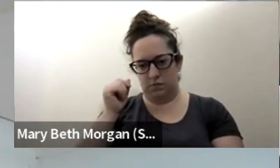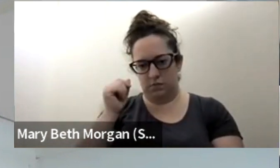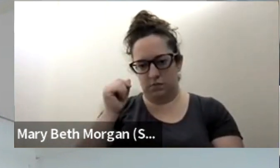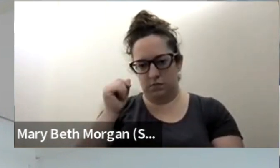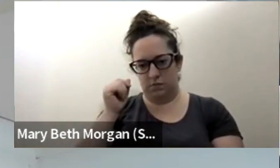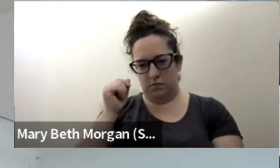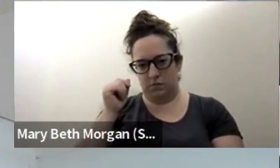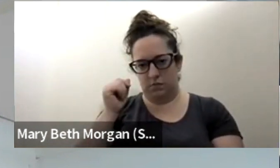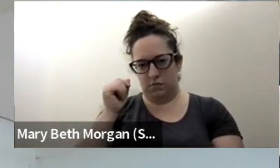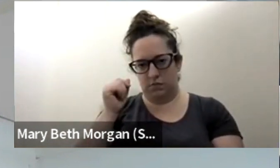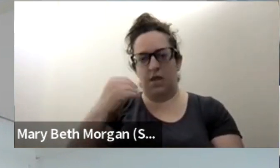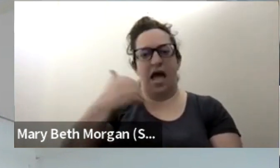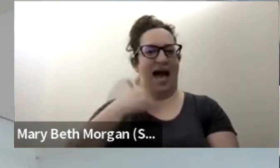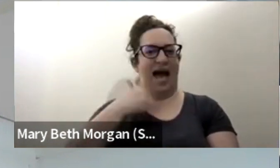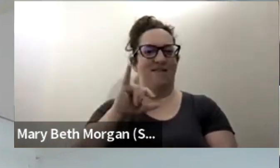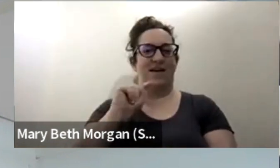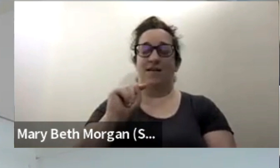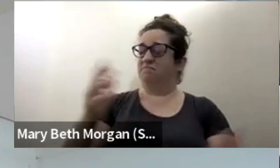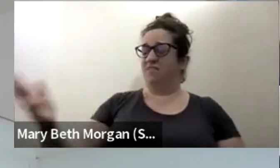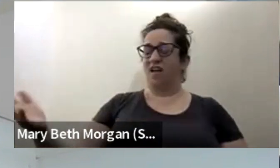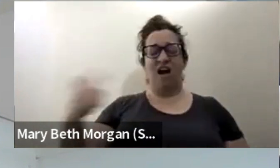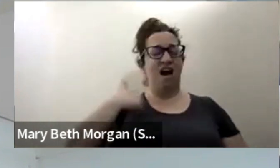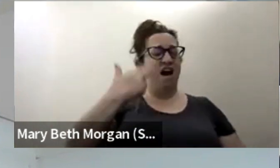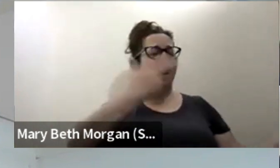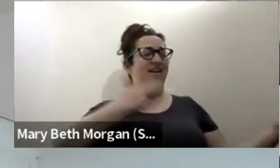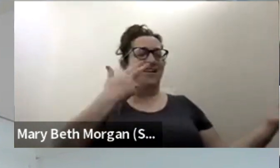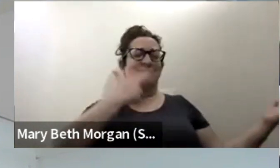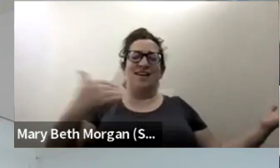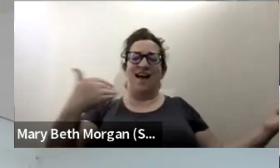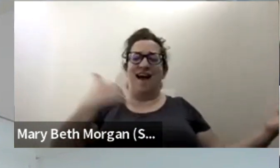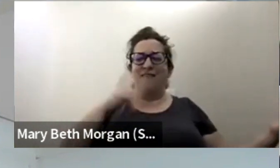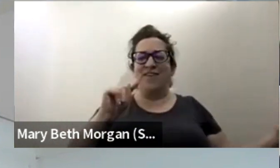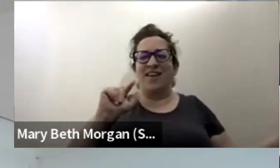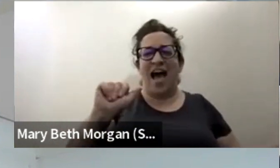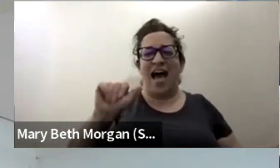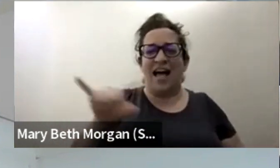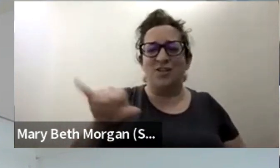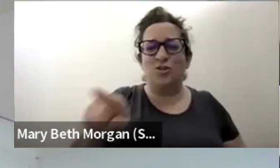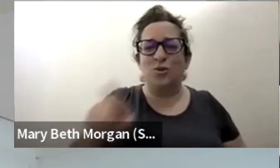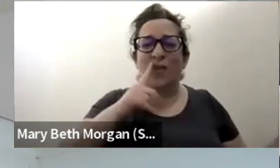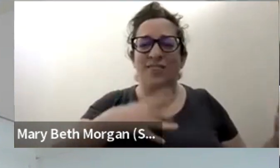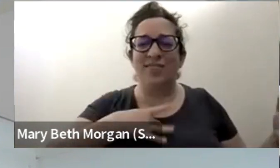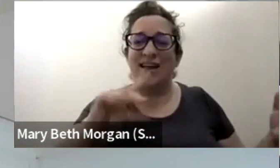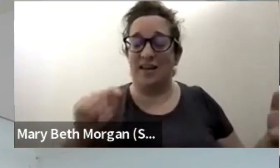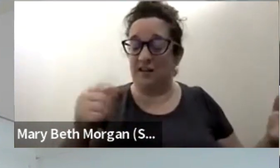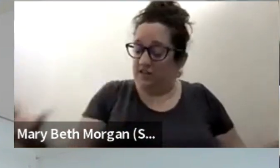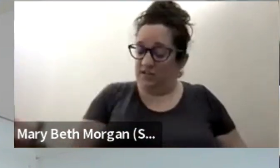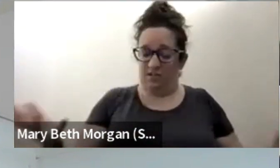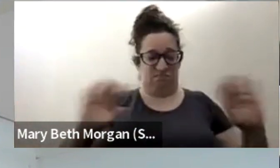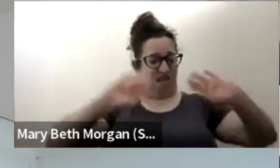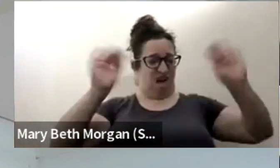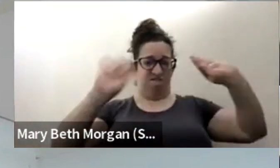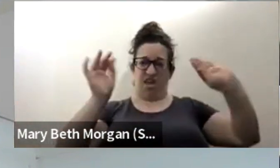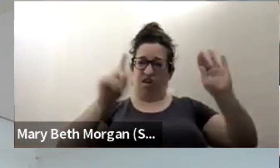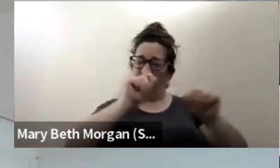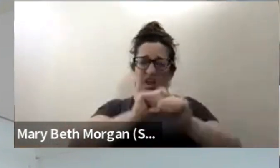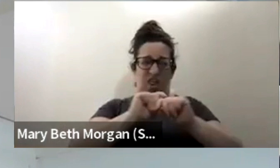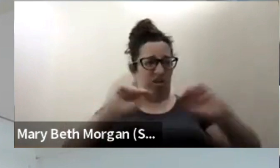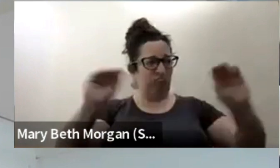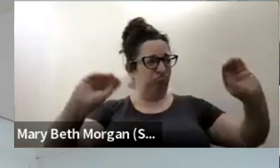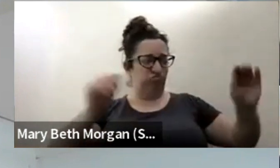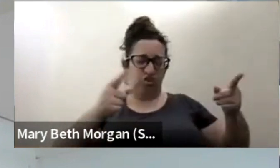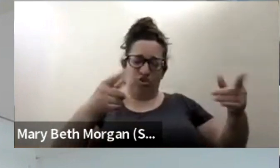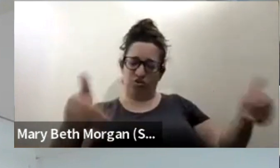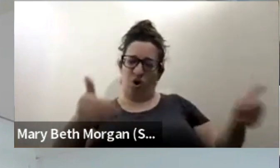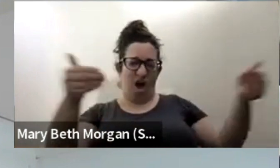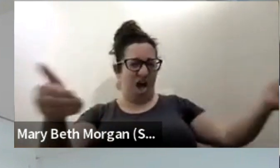as you like. Have it as you like it, baby. Have it as you like it. I mean, it's just much ado about nothing,